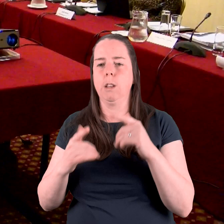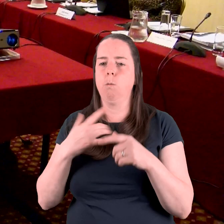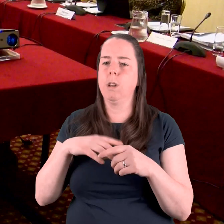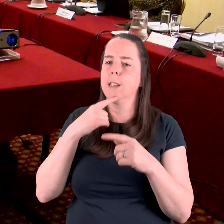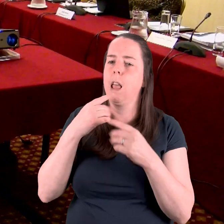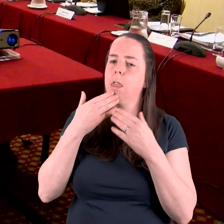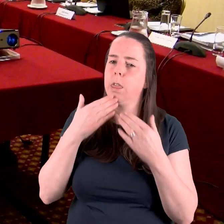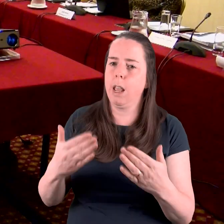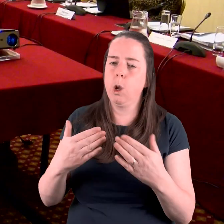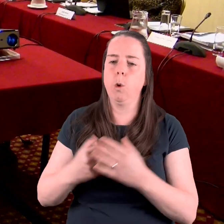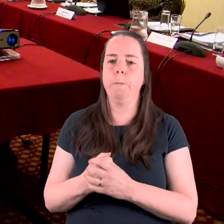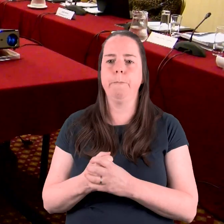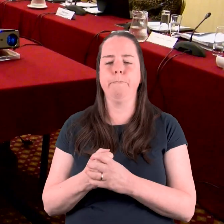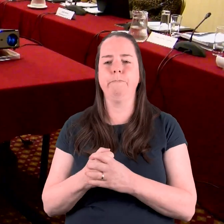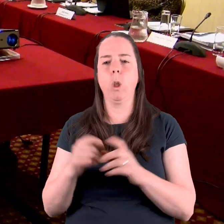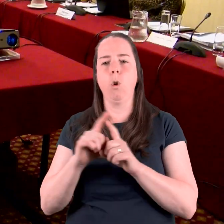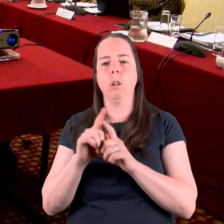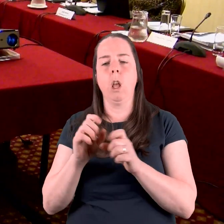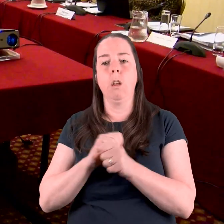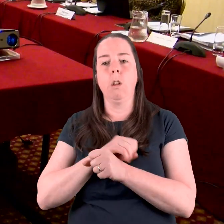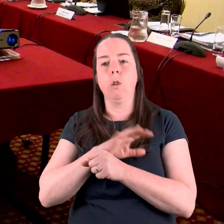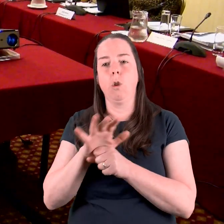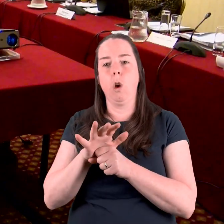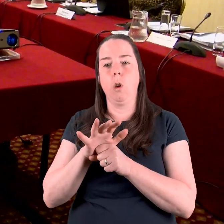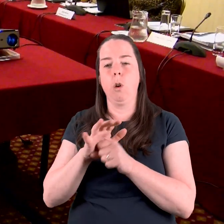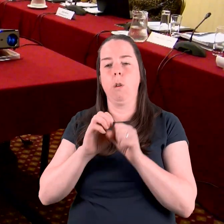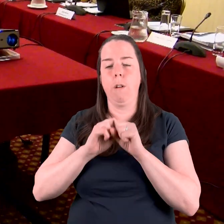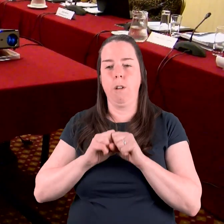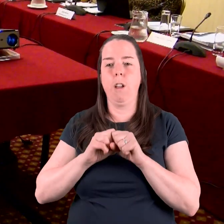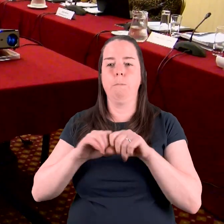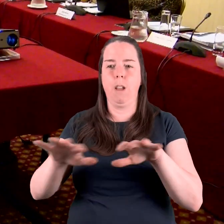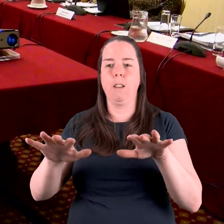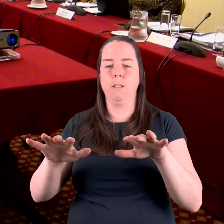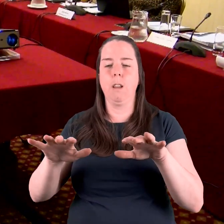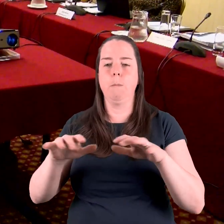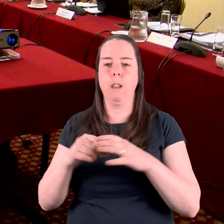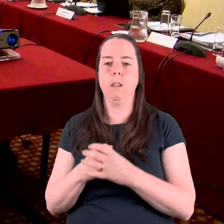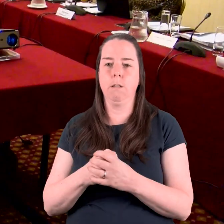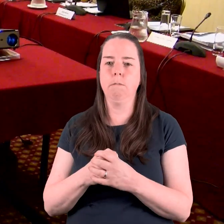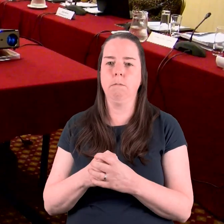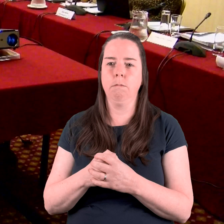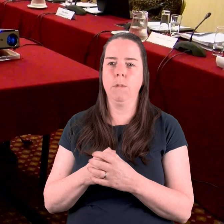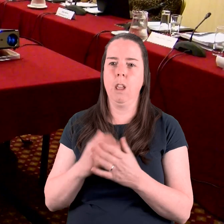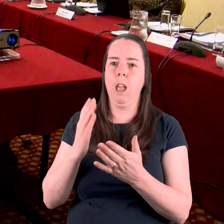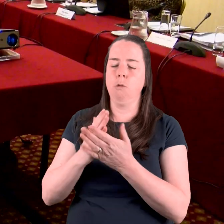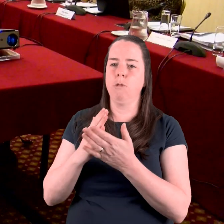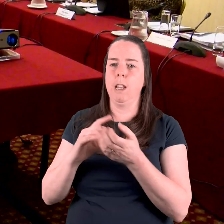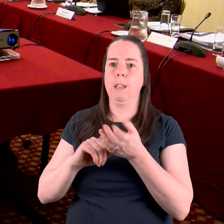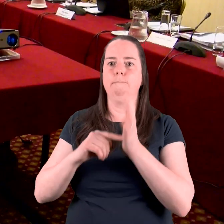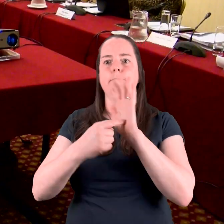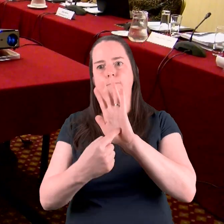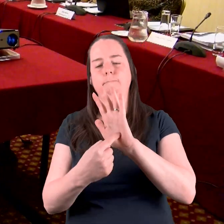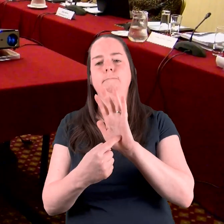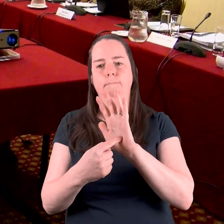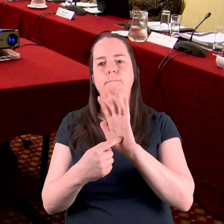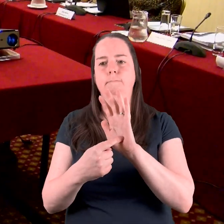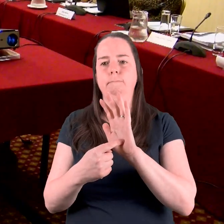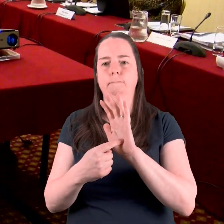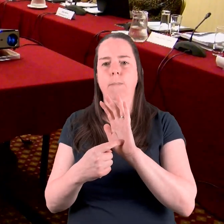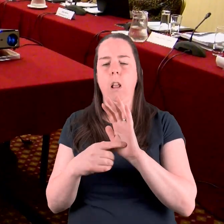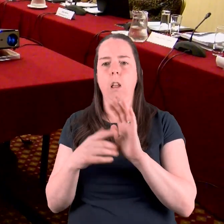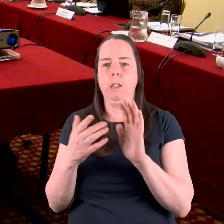inequalities. And I just want to say thank you. And just to say, COVID pandemic